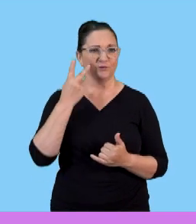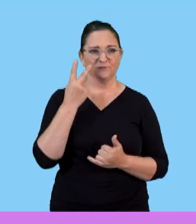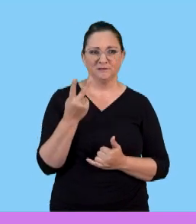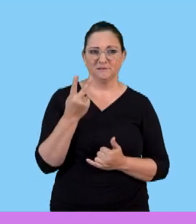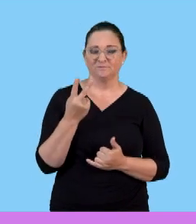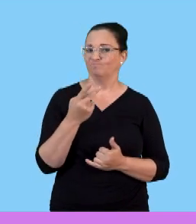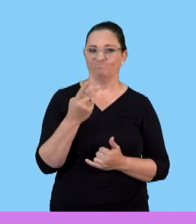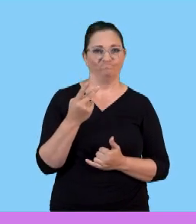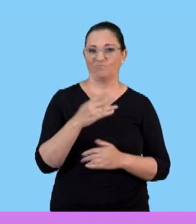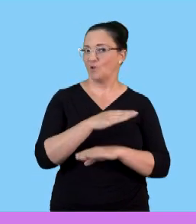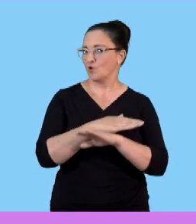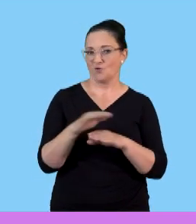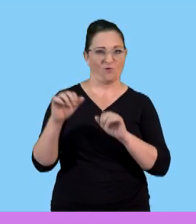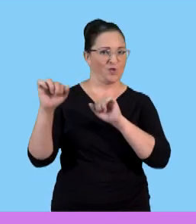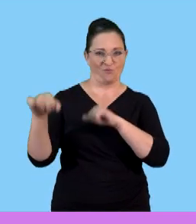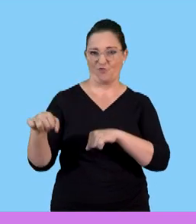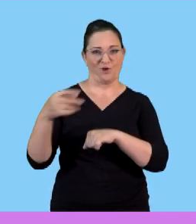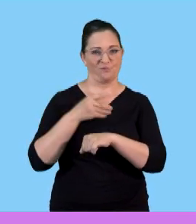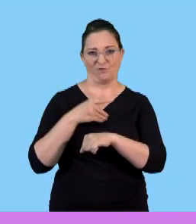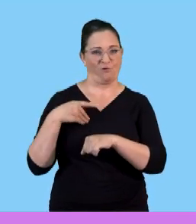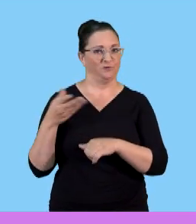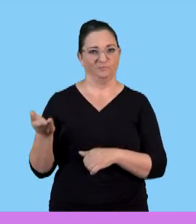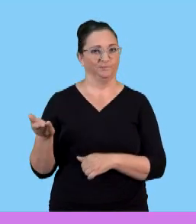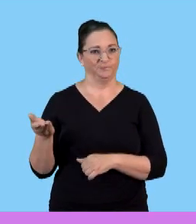we will then disagree.